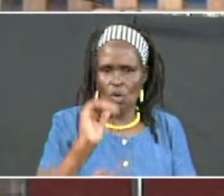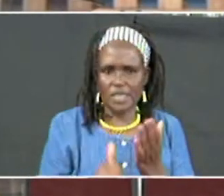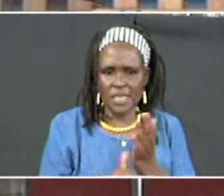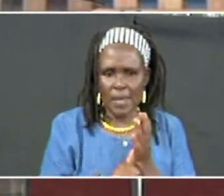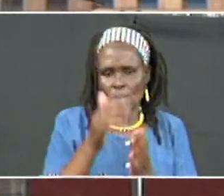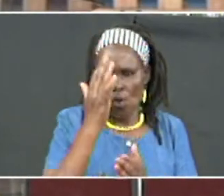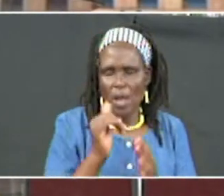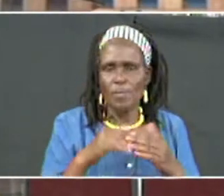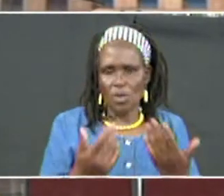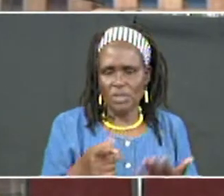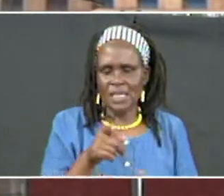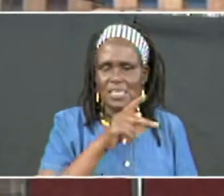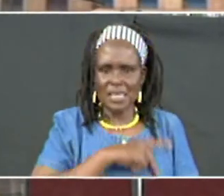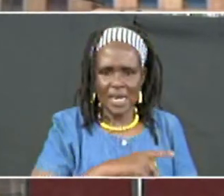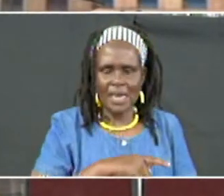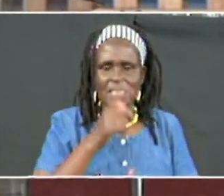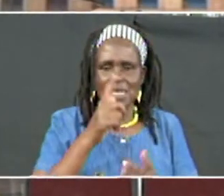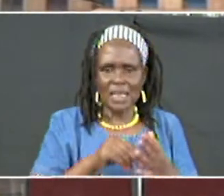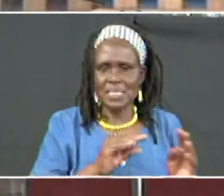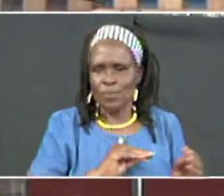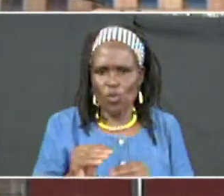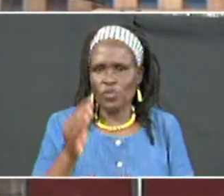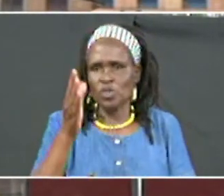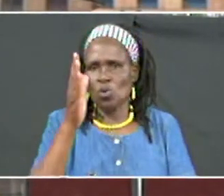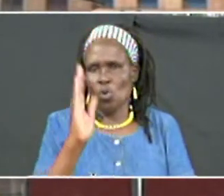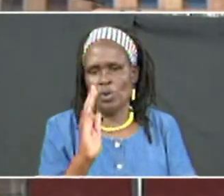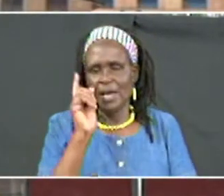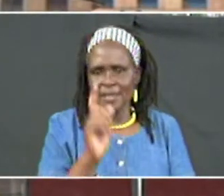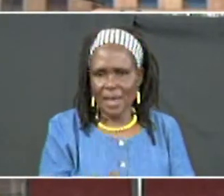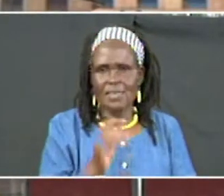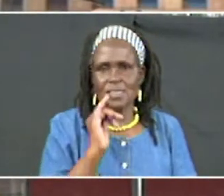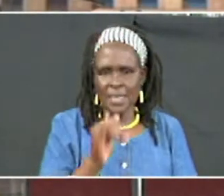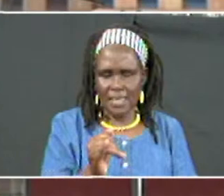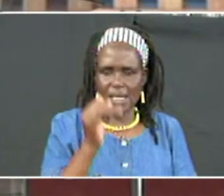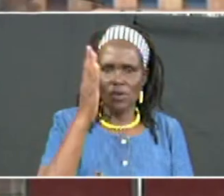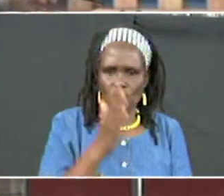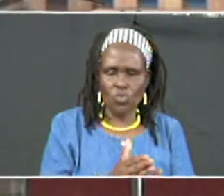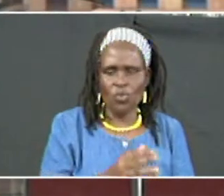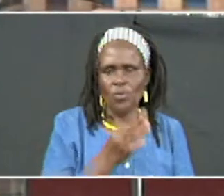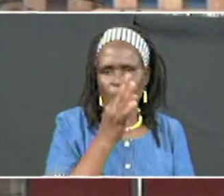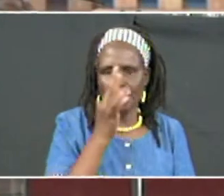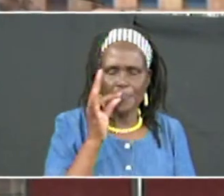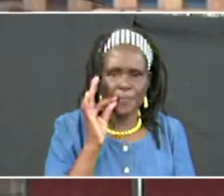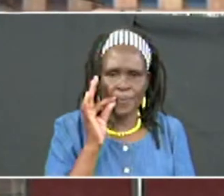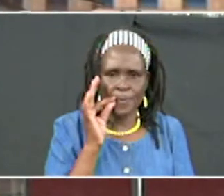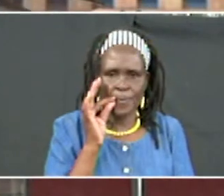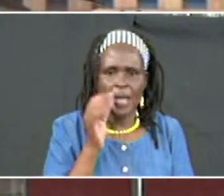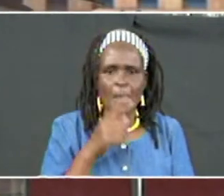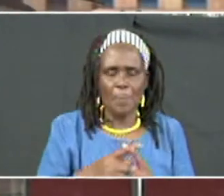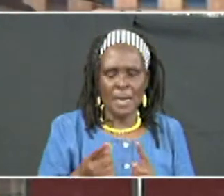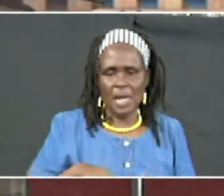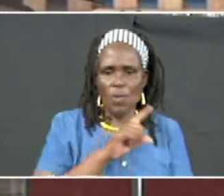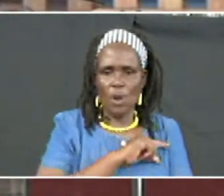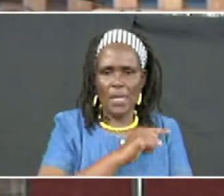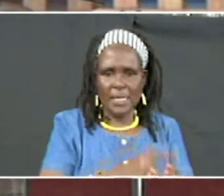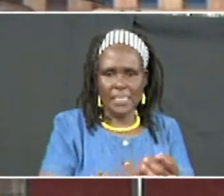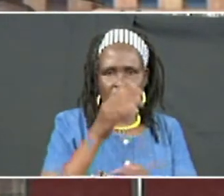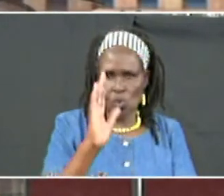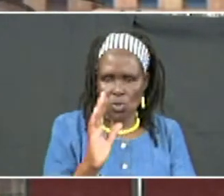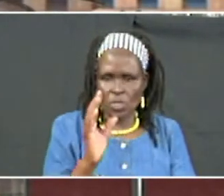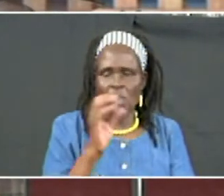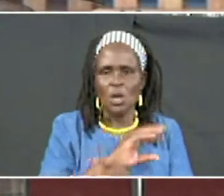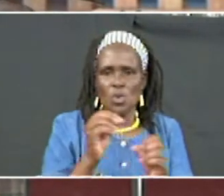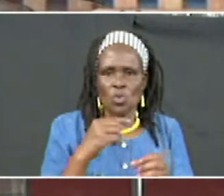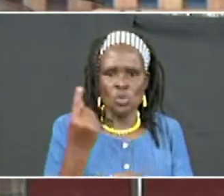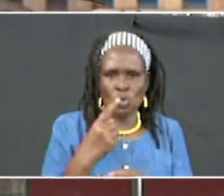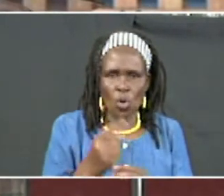is the kind that moves God. That is a true fast. But our gracious God not only points out